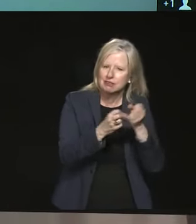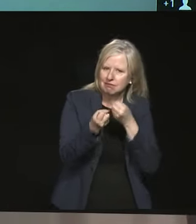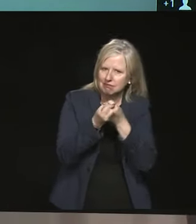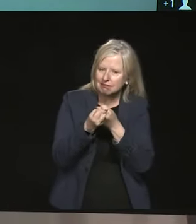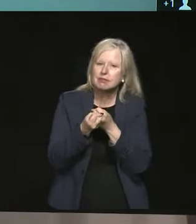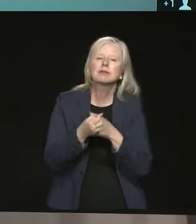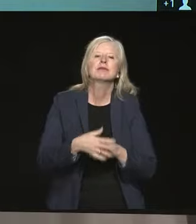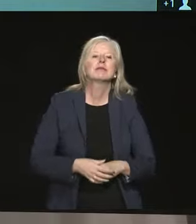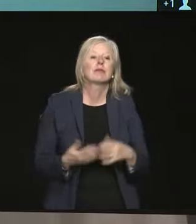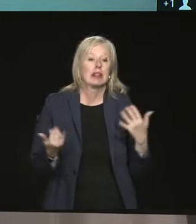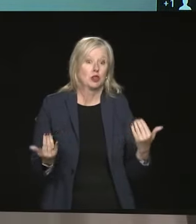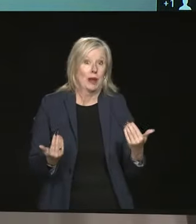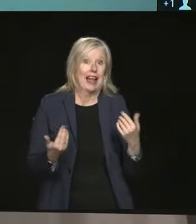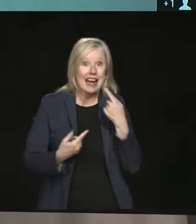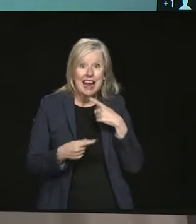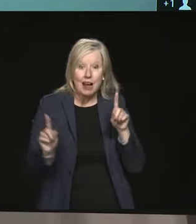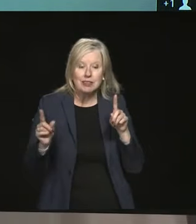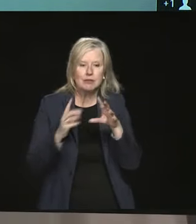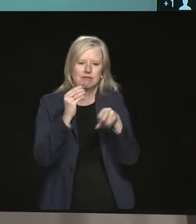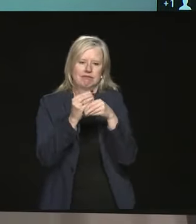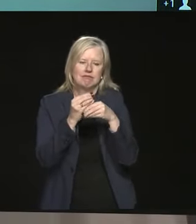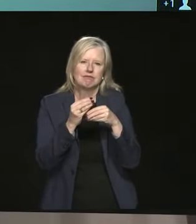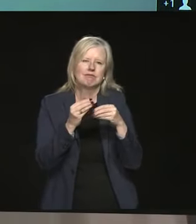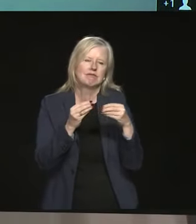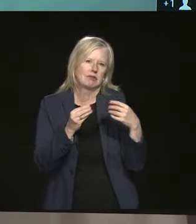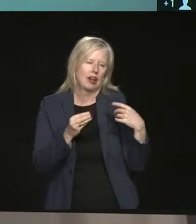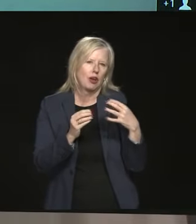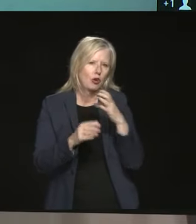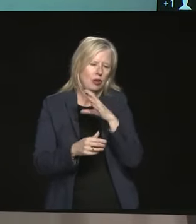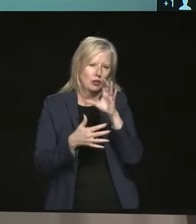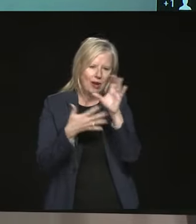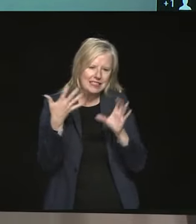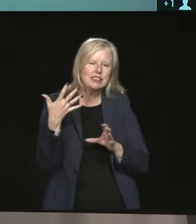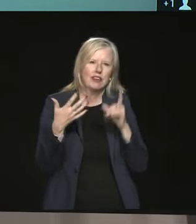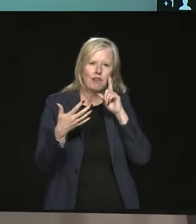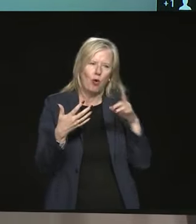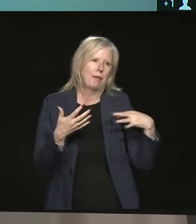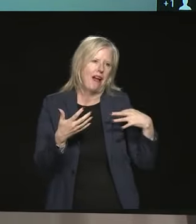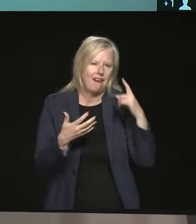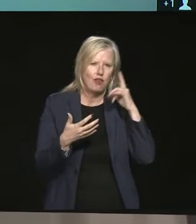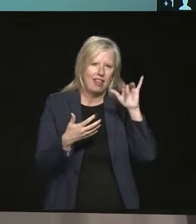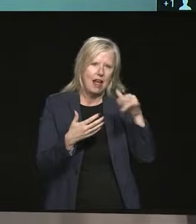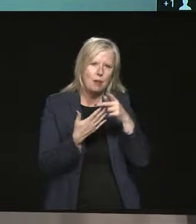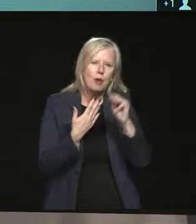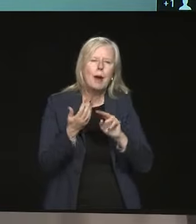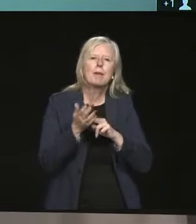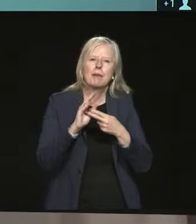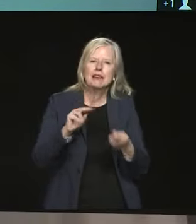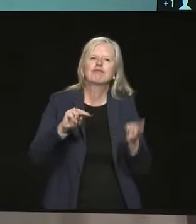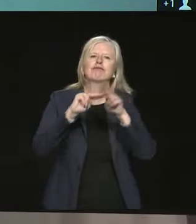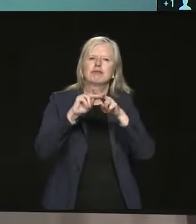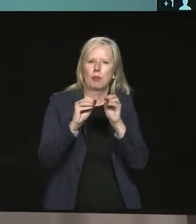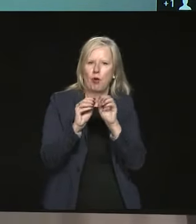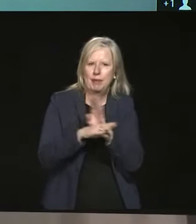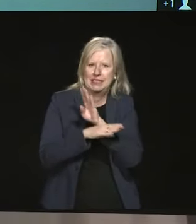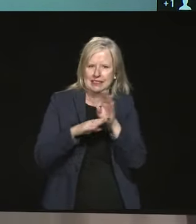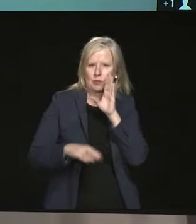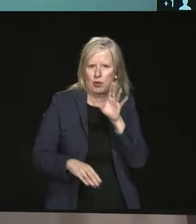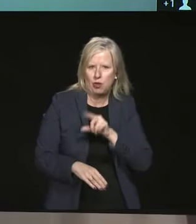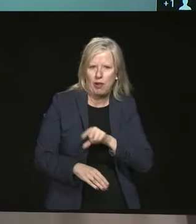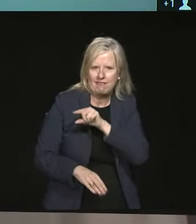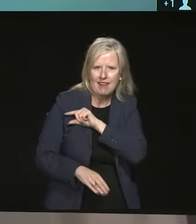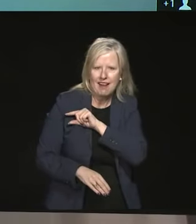the eligibility criteria for this program will mean even more businesses will qualify. It means that your favorite